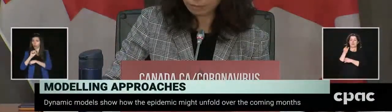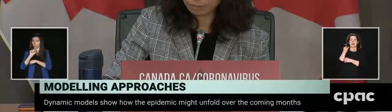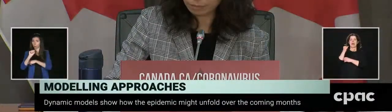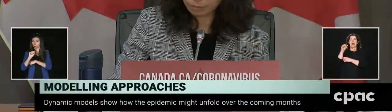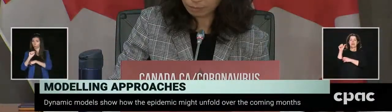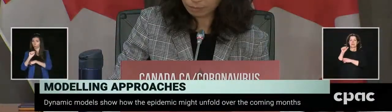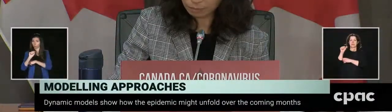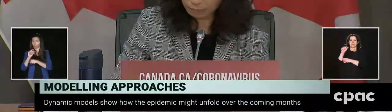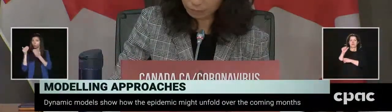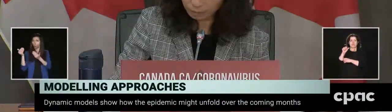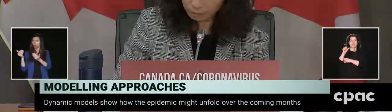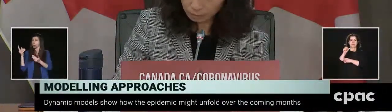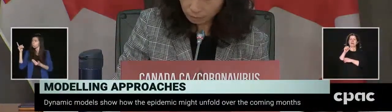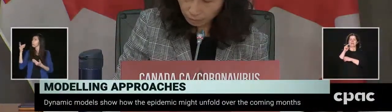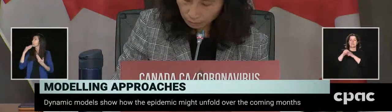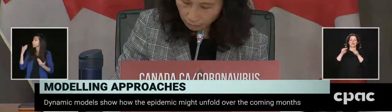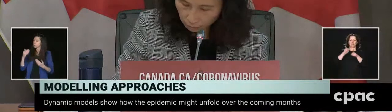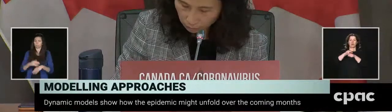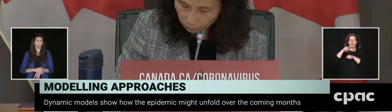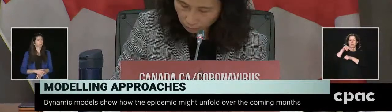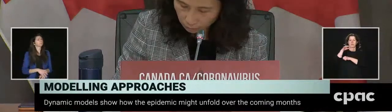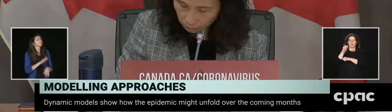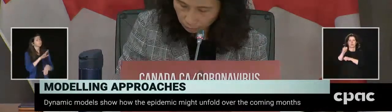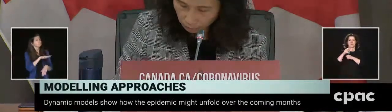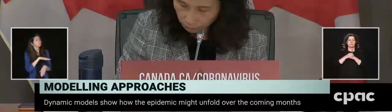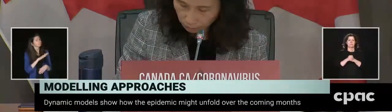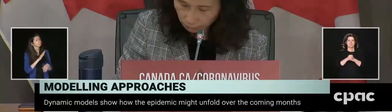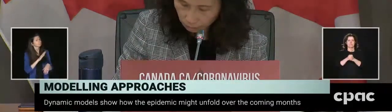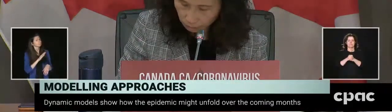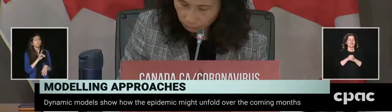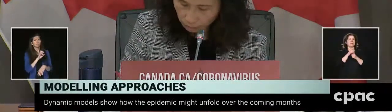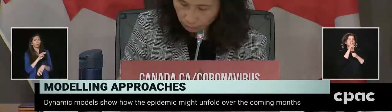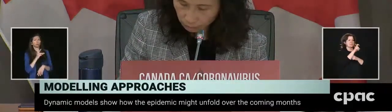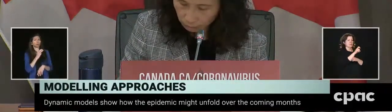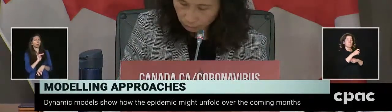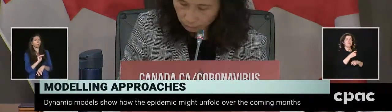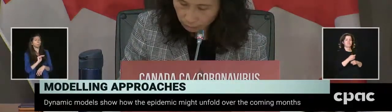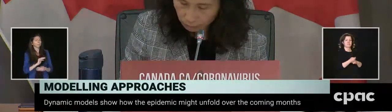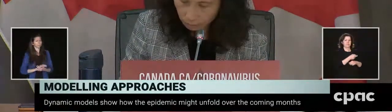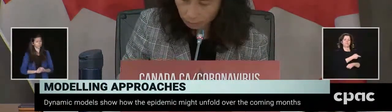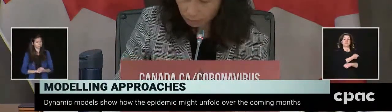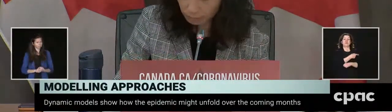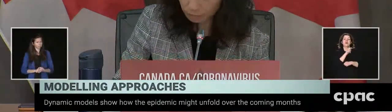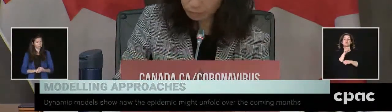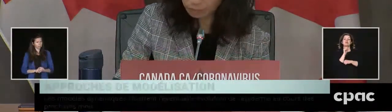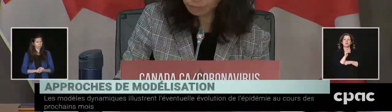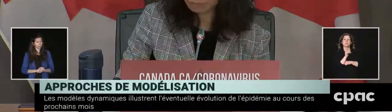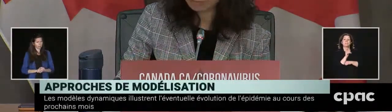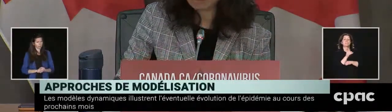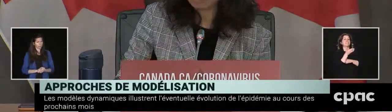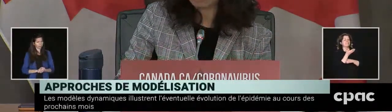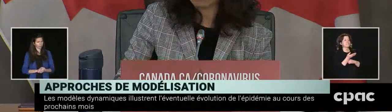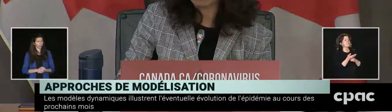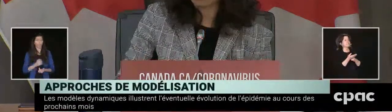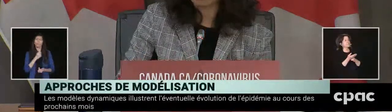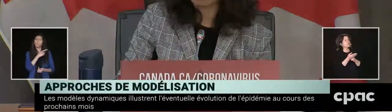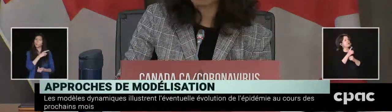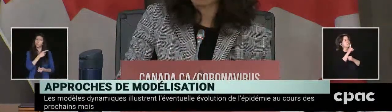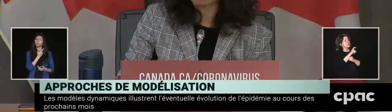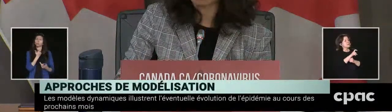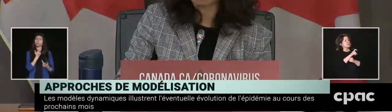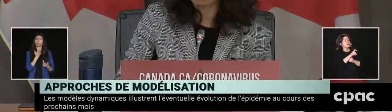Tam, presumably you've ruled out the 70%, 80% infection